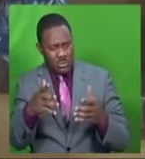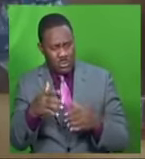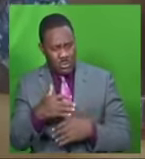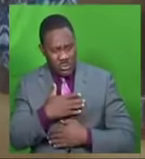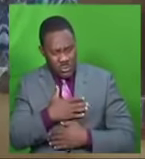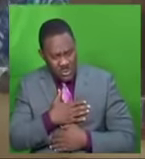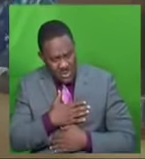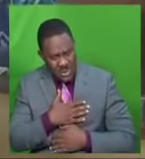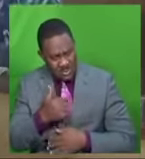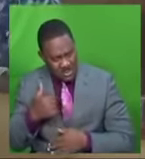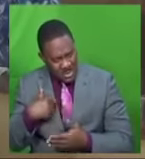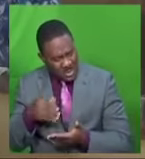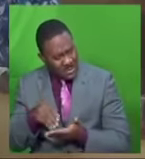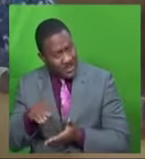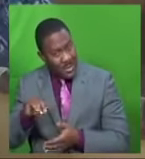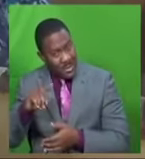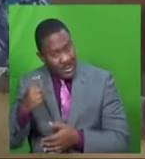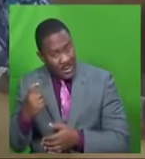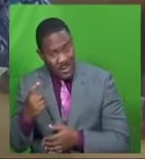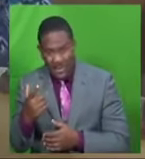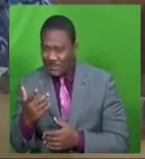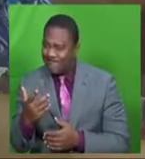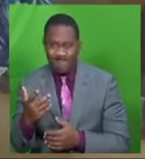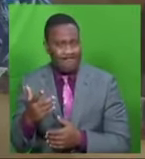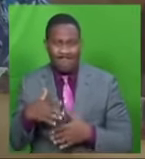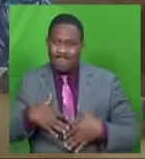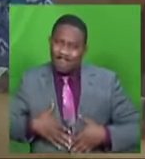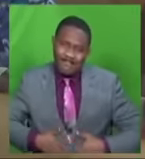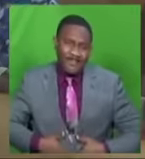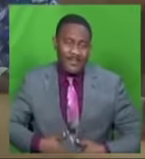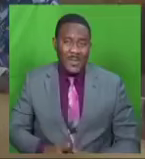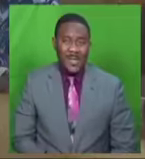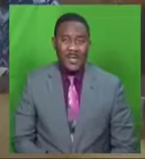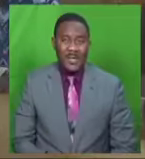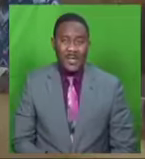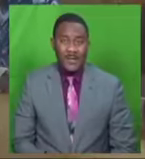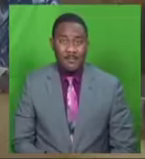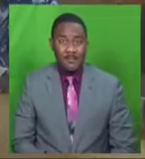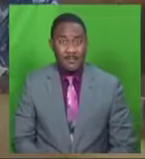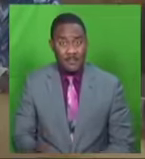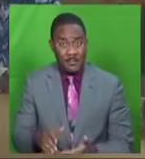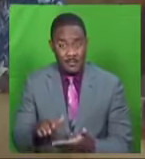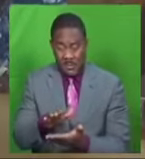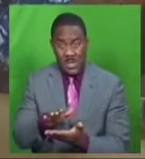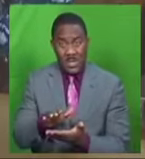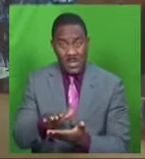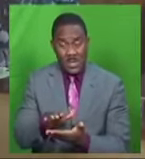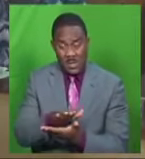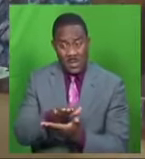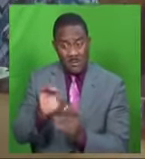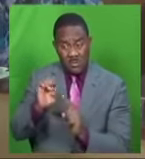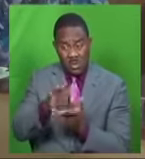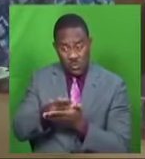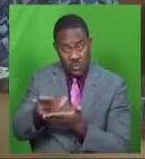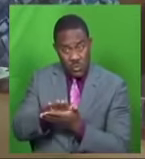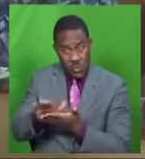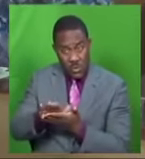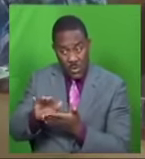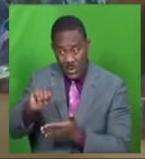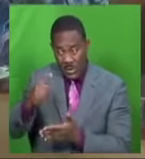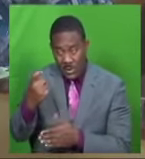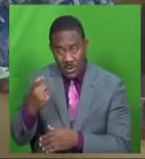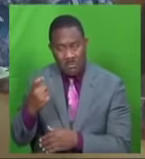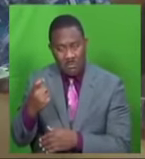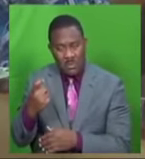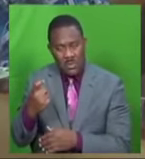taxes. Mr. Speaker, sanitation tax. My people in Solatona Kalba constituency, the people of